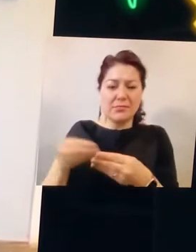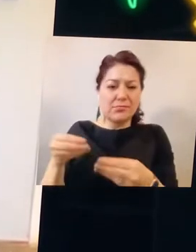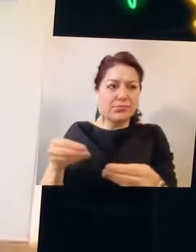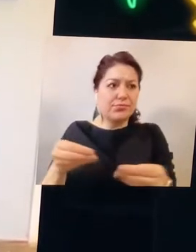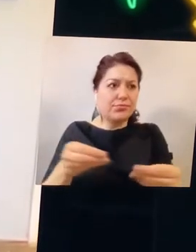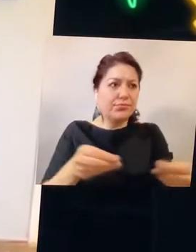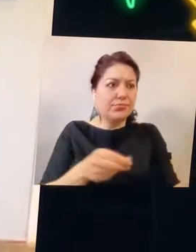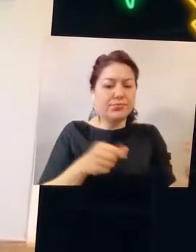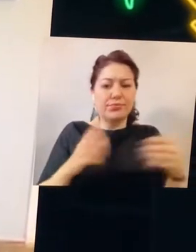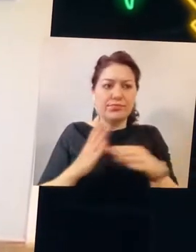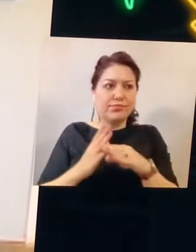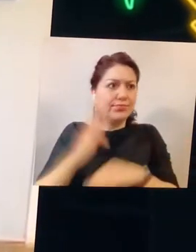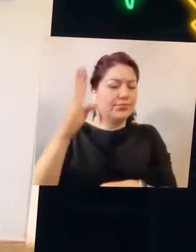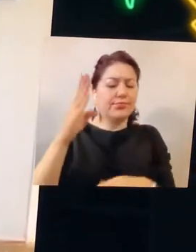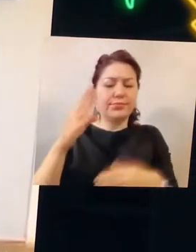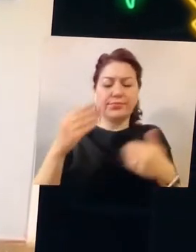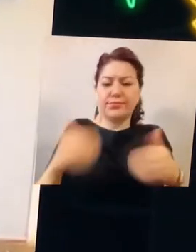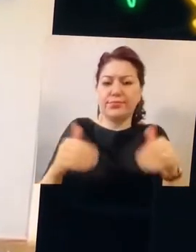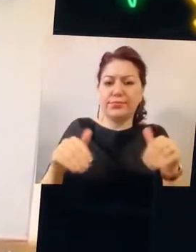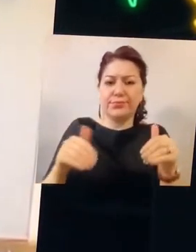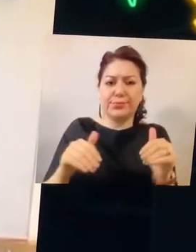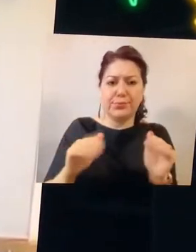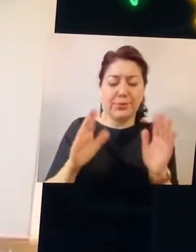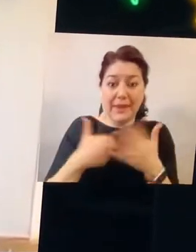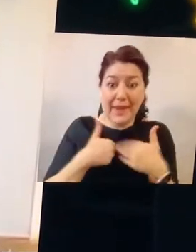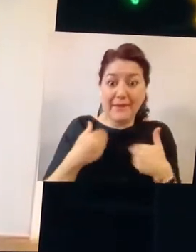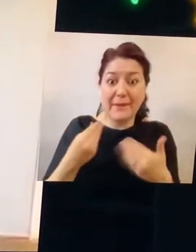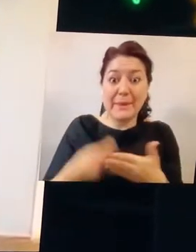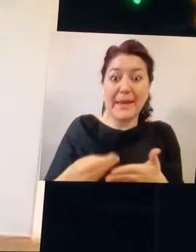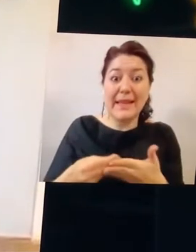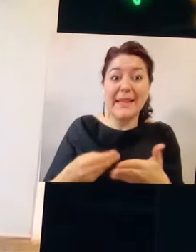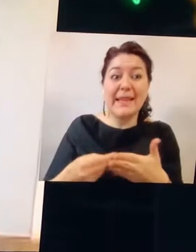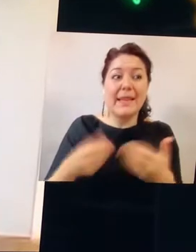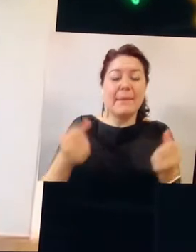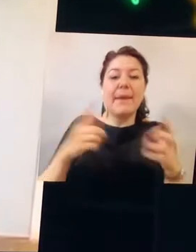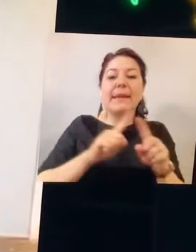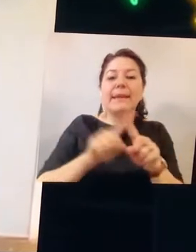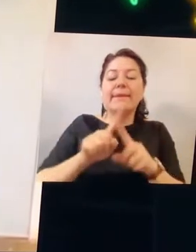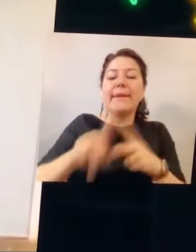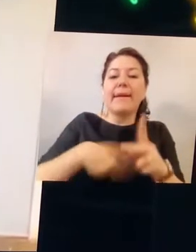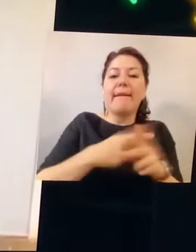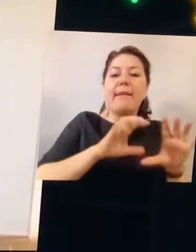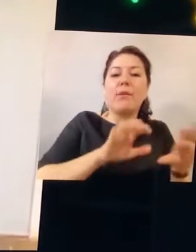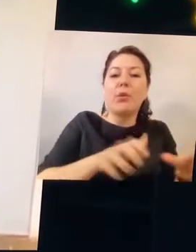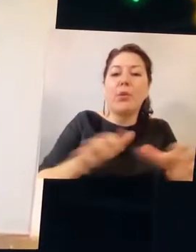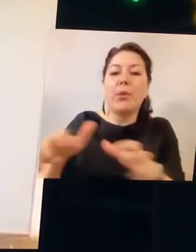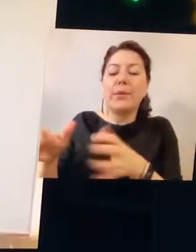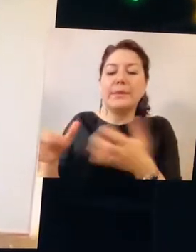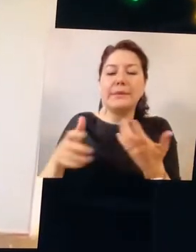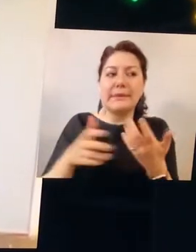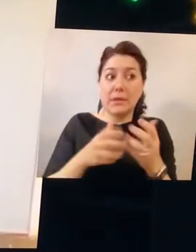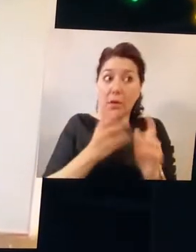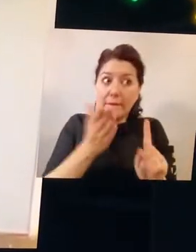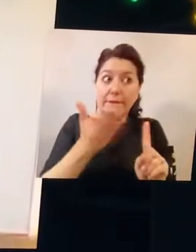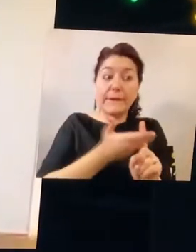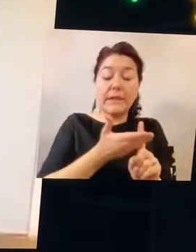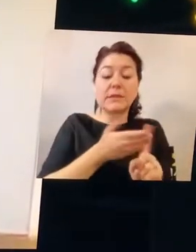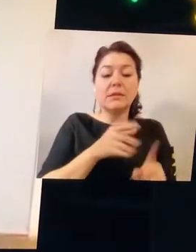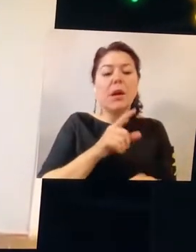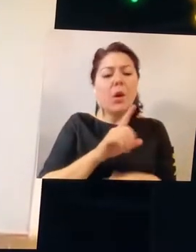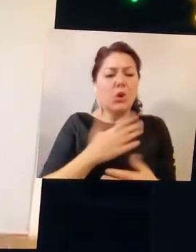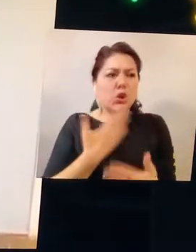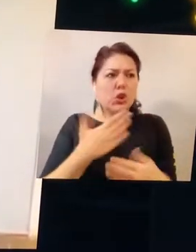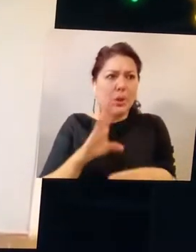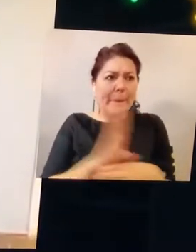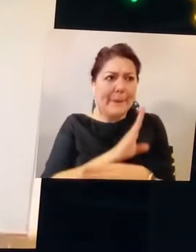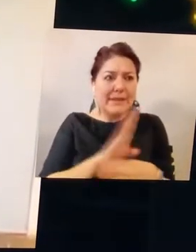on many items and many categories, and to convince them that not only is a good business to address the